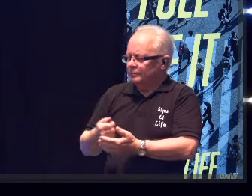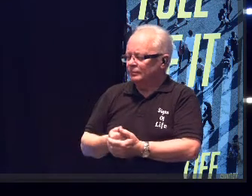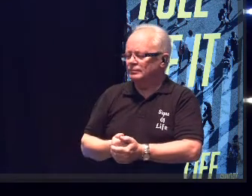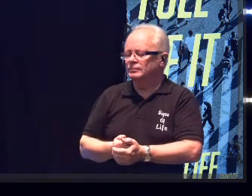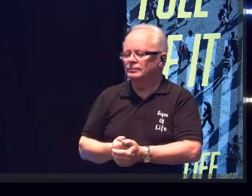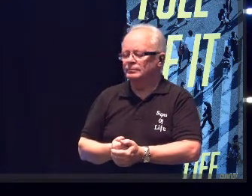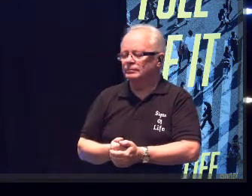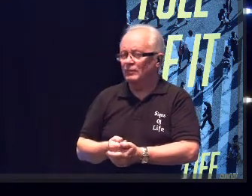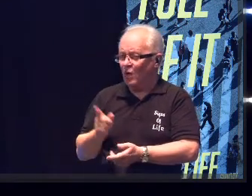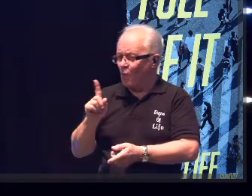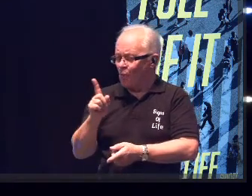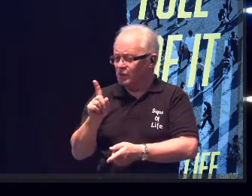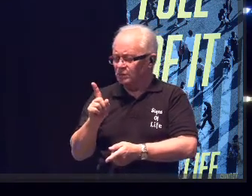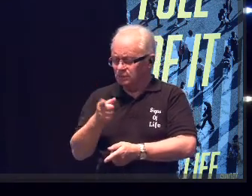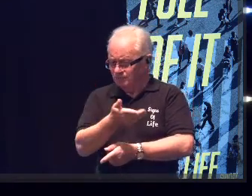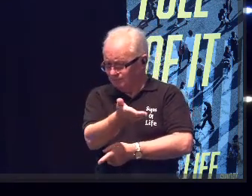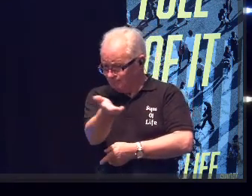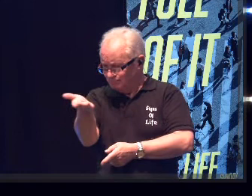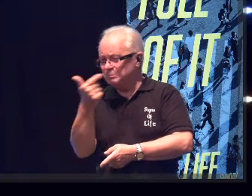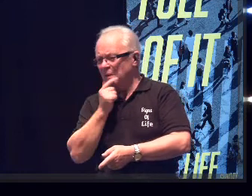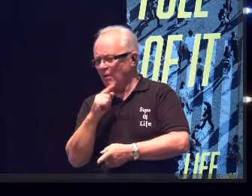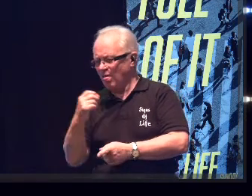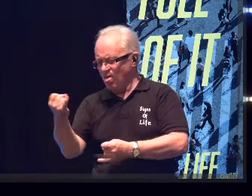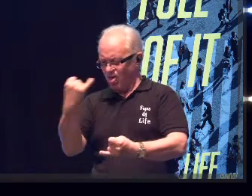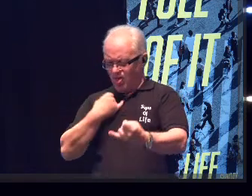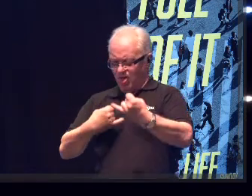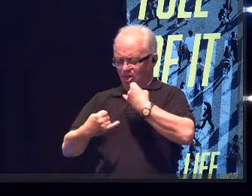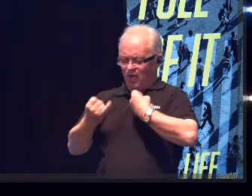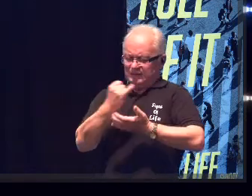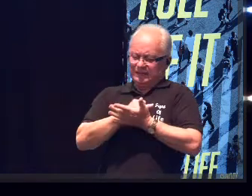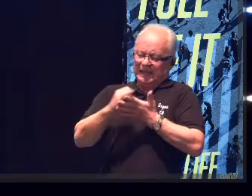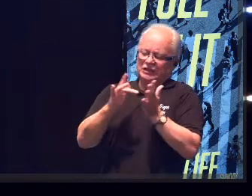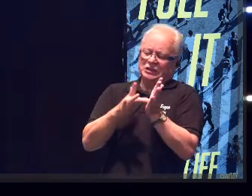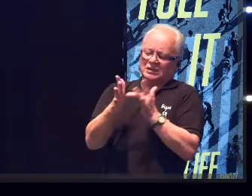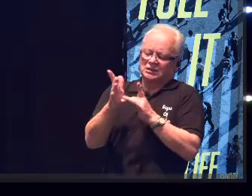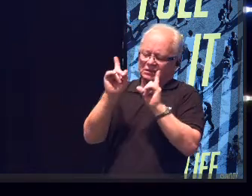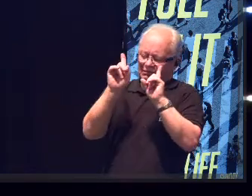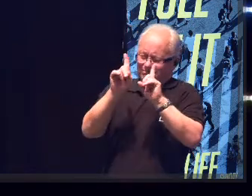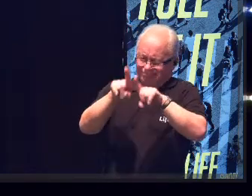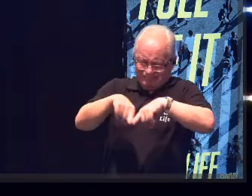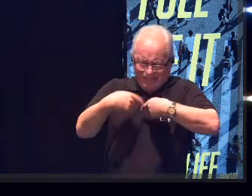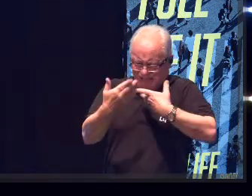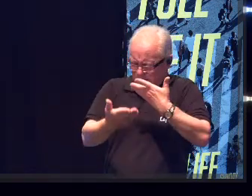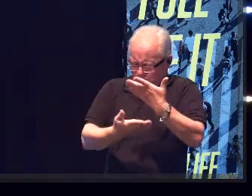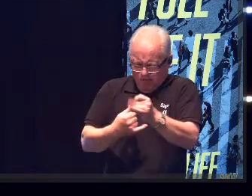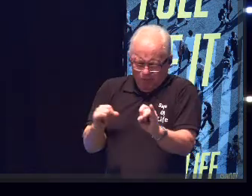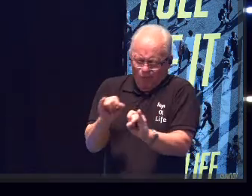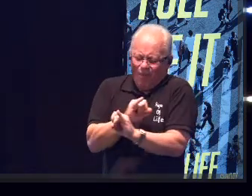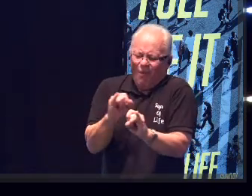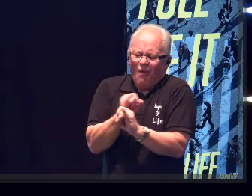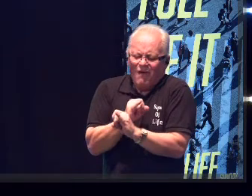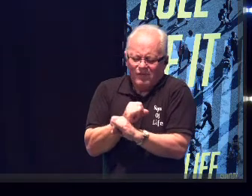See, what they were doing, what they did to Jesus, was indescribably horrendous.